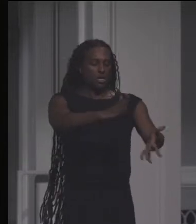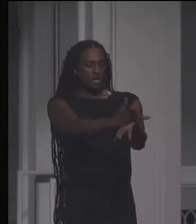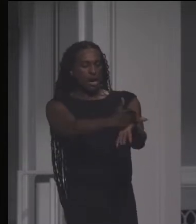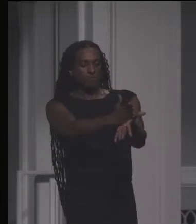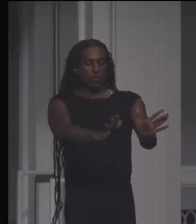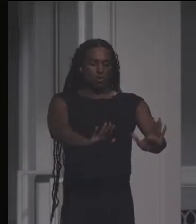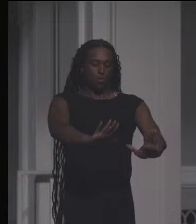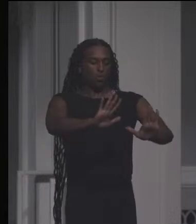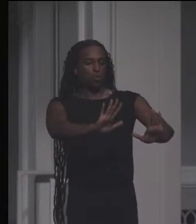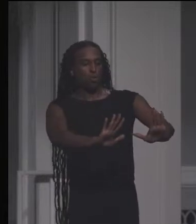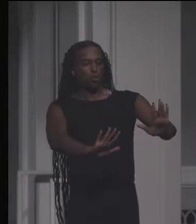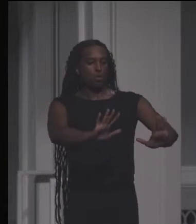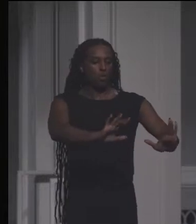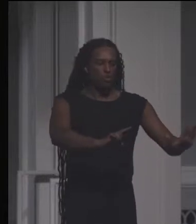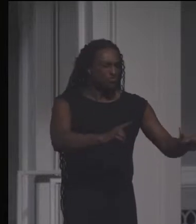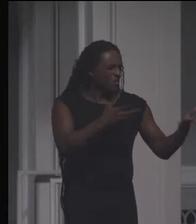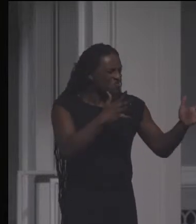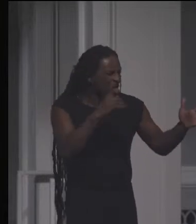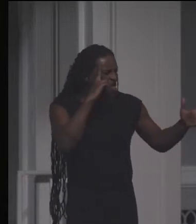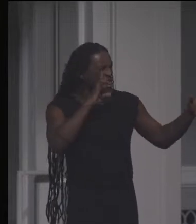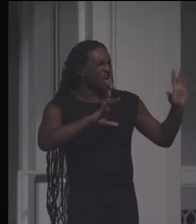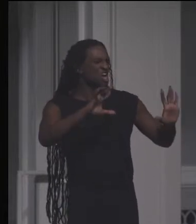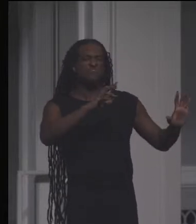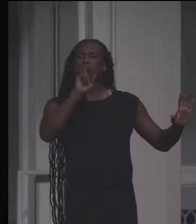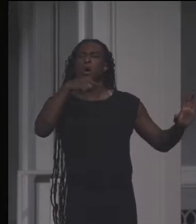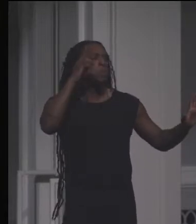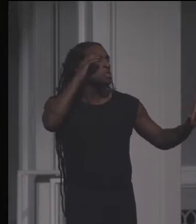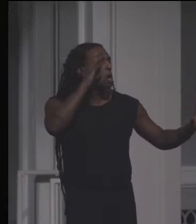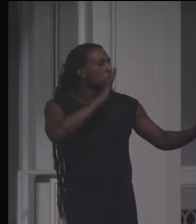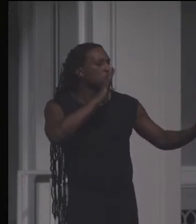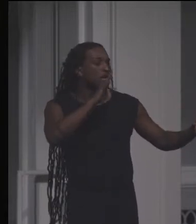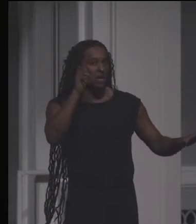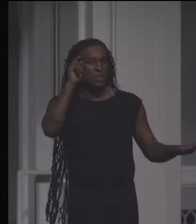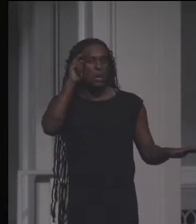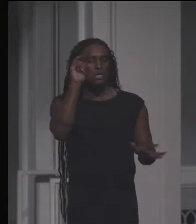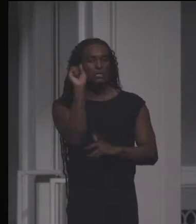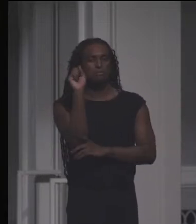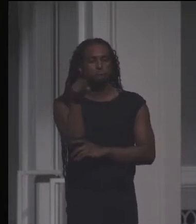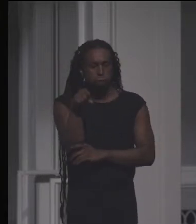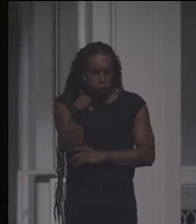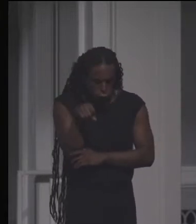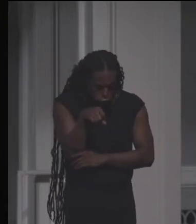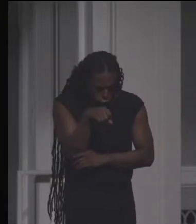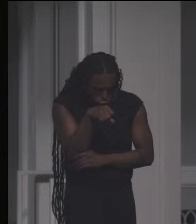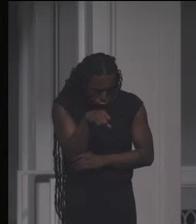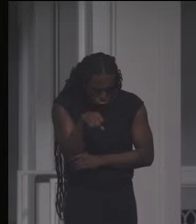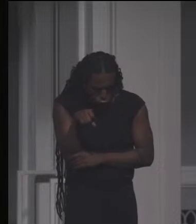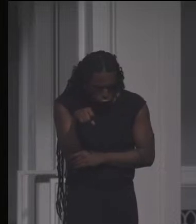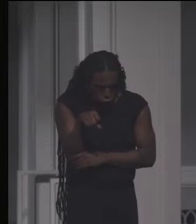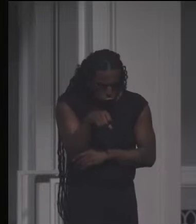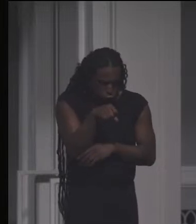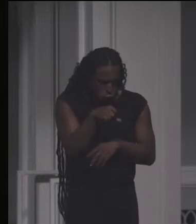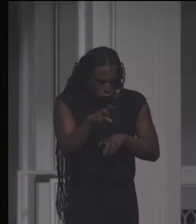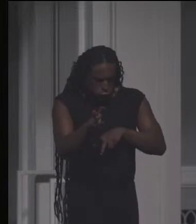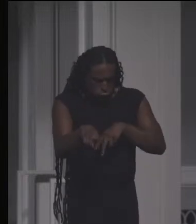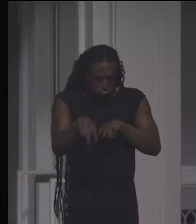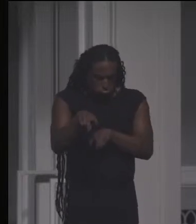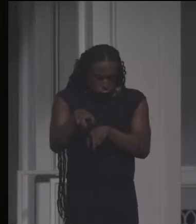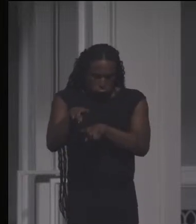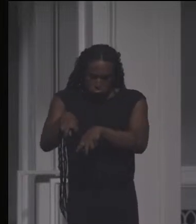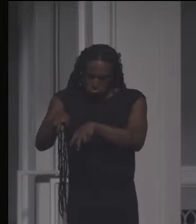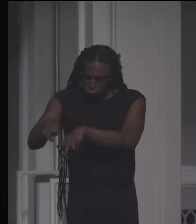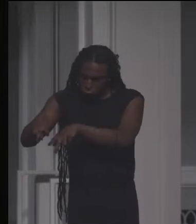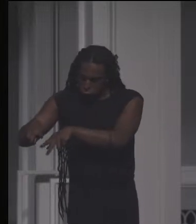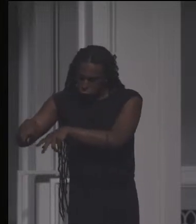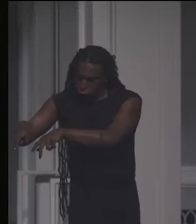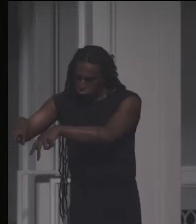by a mere donkey? It hung its head, shamefaced, and suffered itself to be led sweetly to the side so